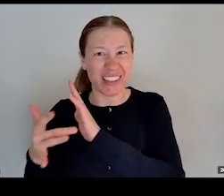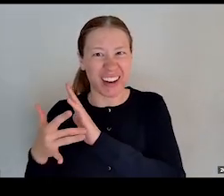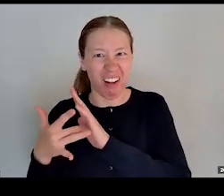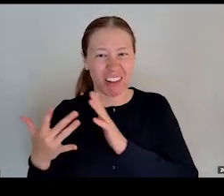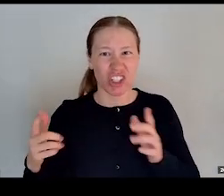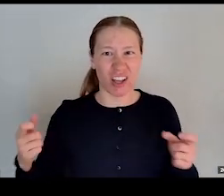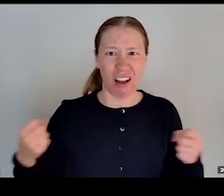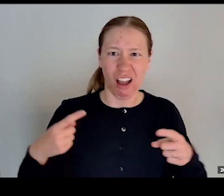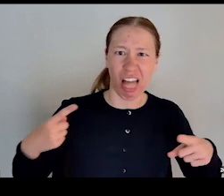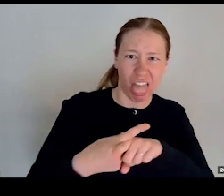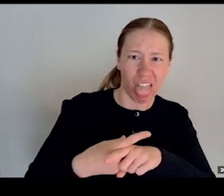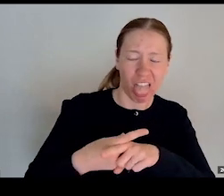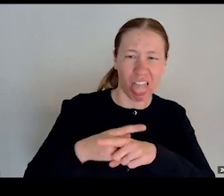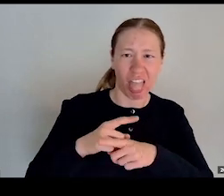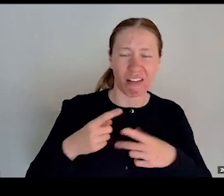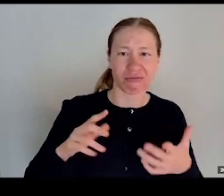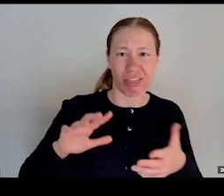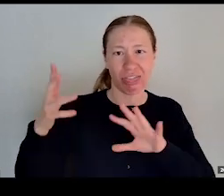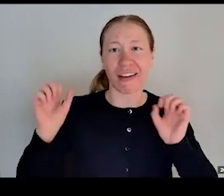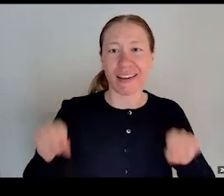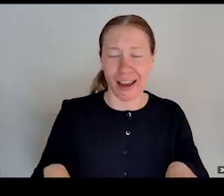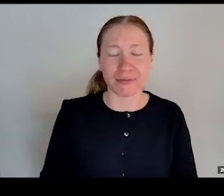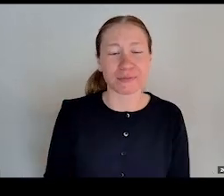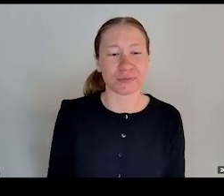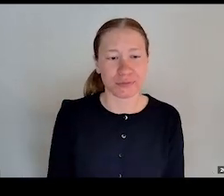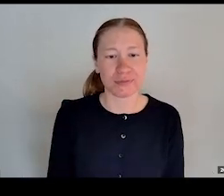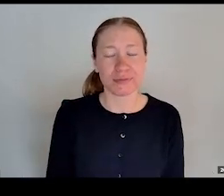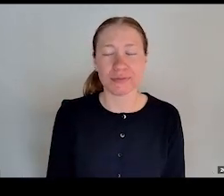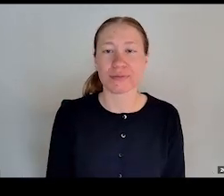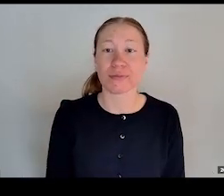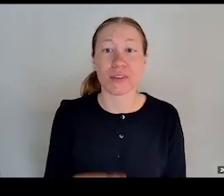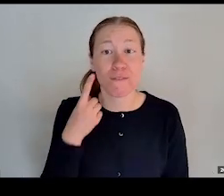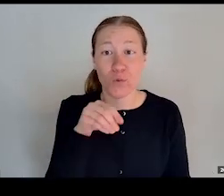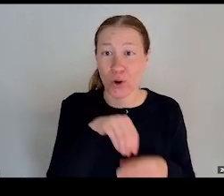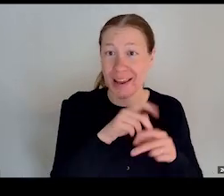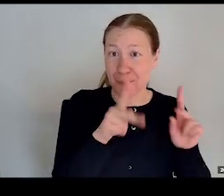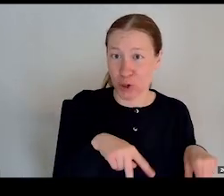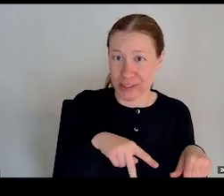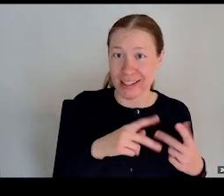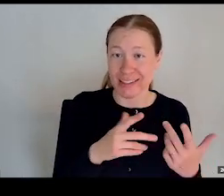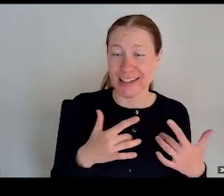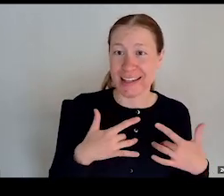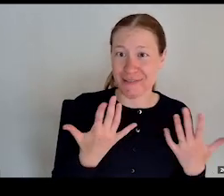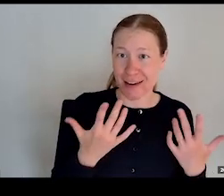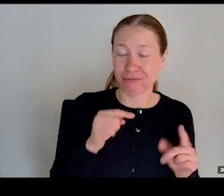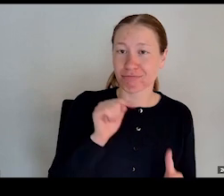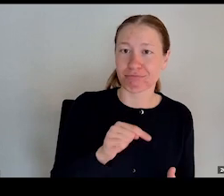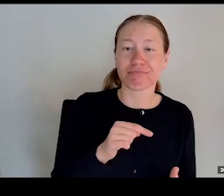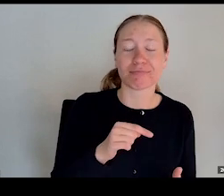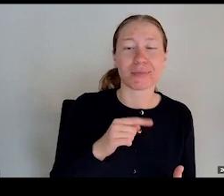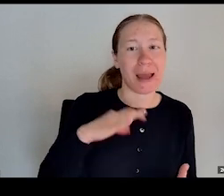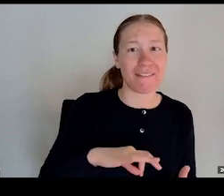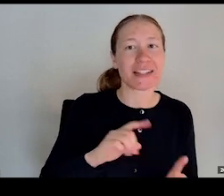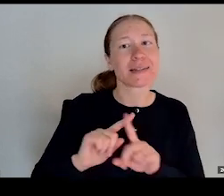sound. So this isn't just helpful for the people who are at the event or attending remotely, but use of microphones